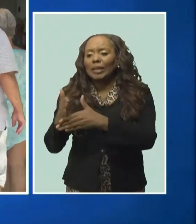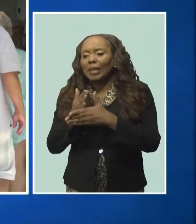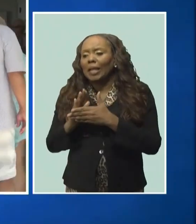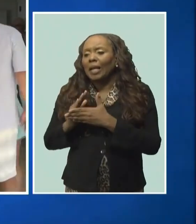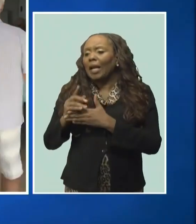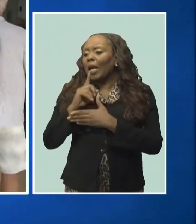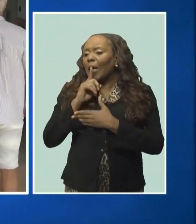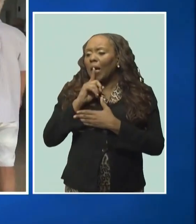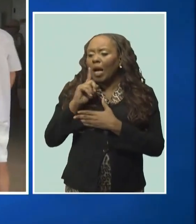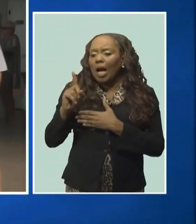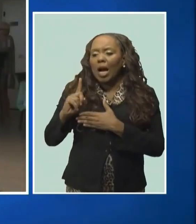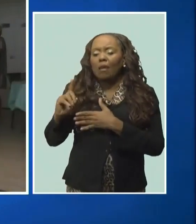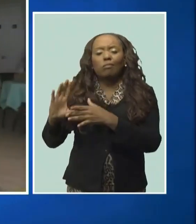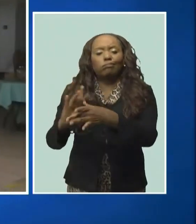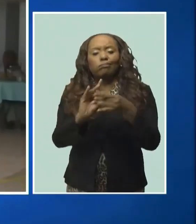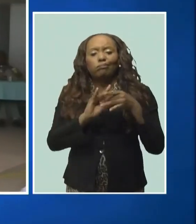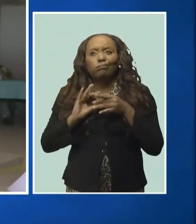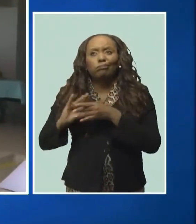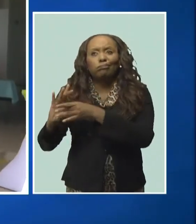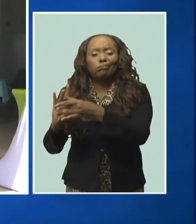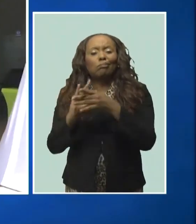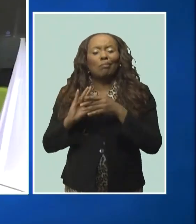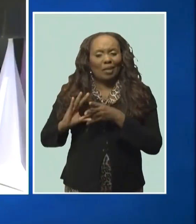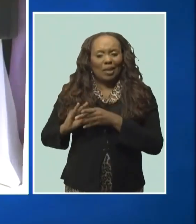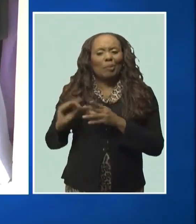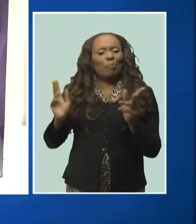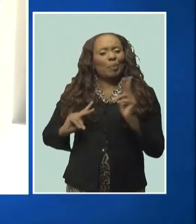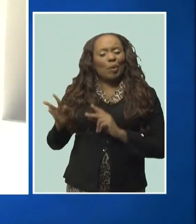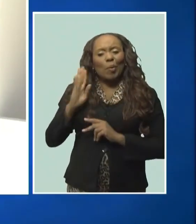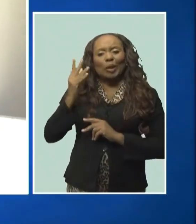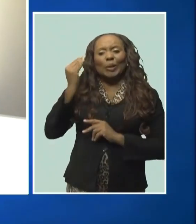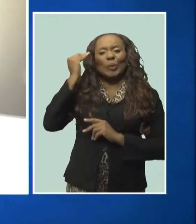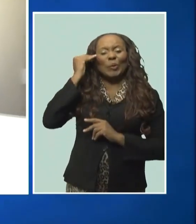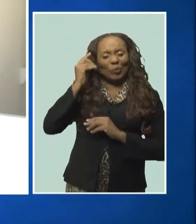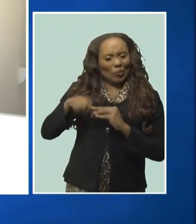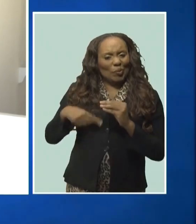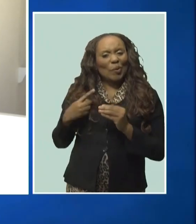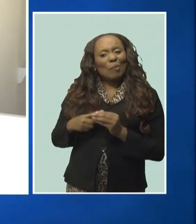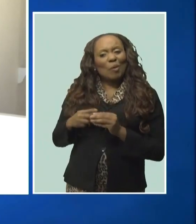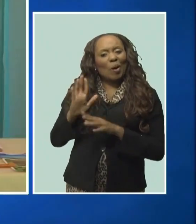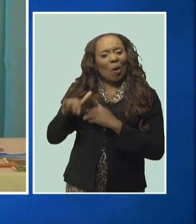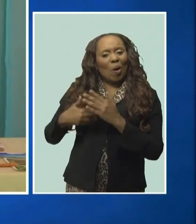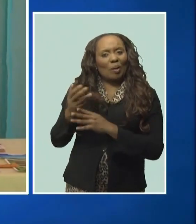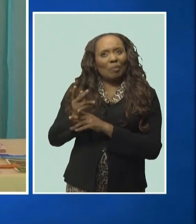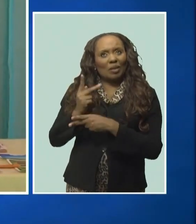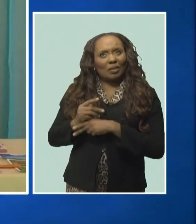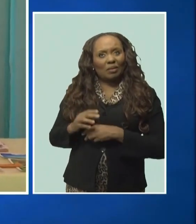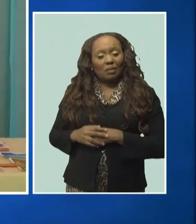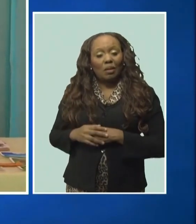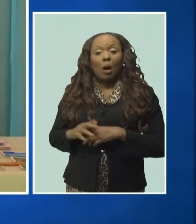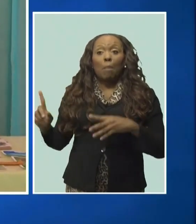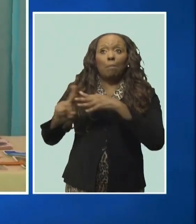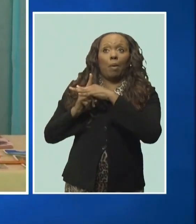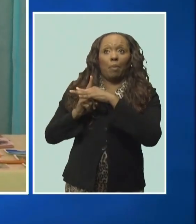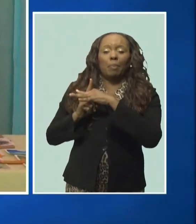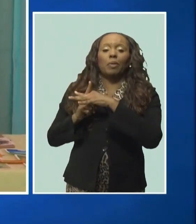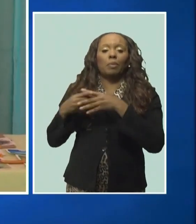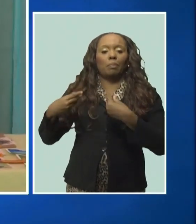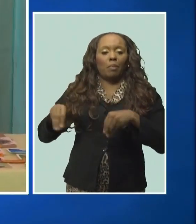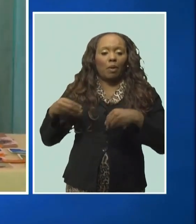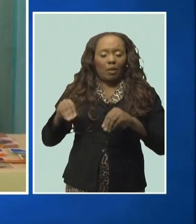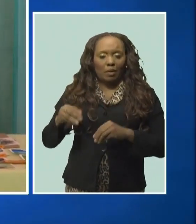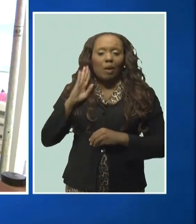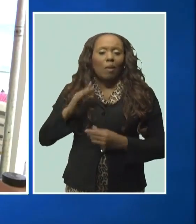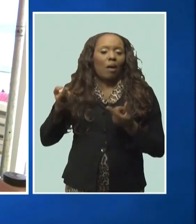be a win-win for both the hotels and YES and the clients. So we are extremely pleased for this opportunity. Pop-up markets are on the roadmap of YES for this